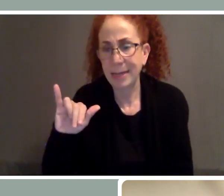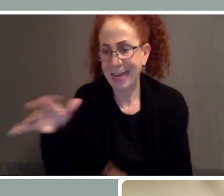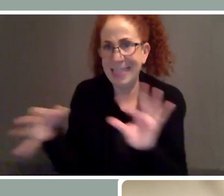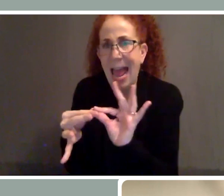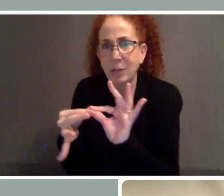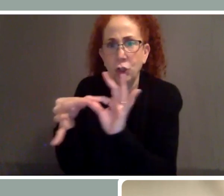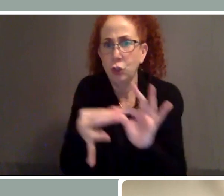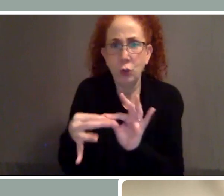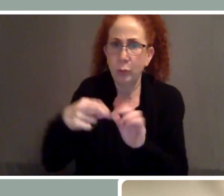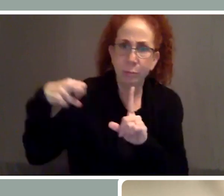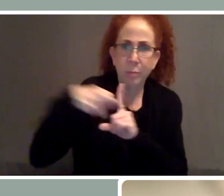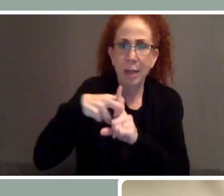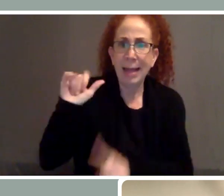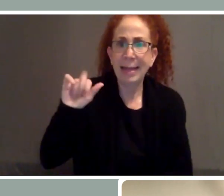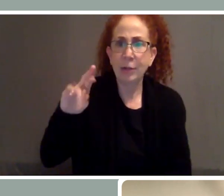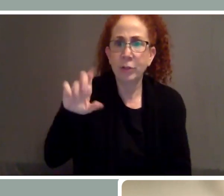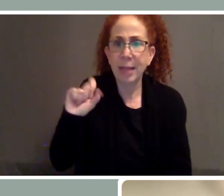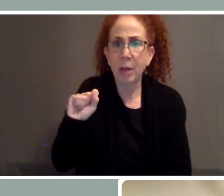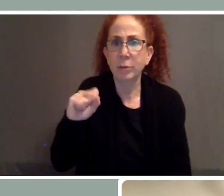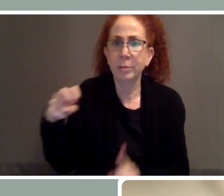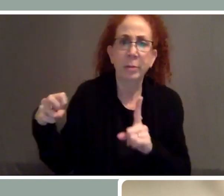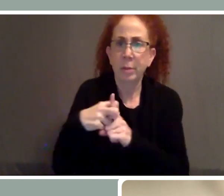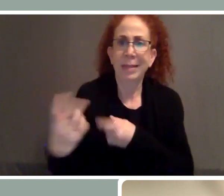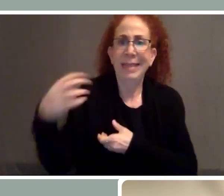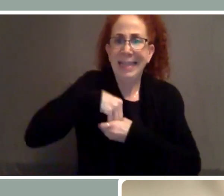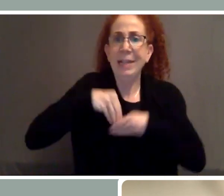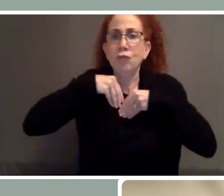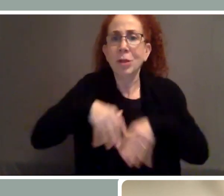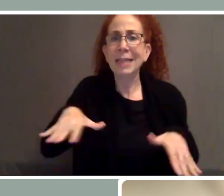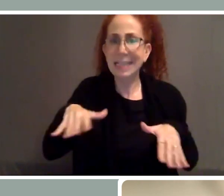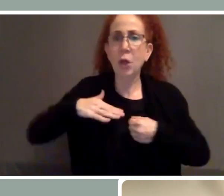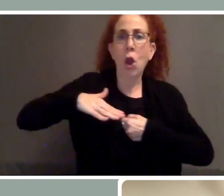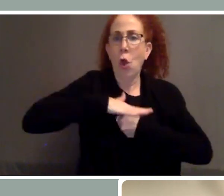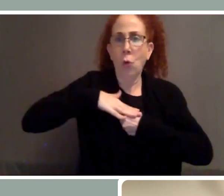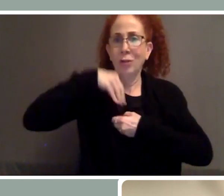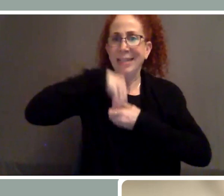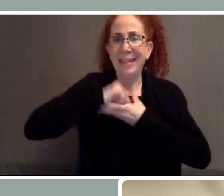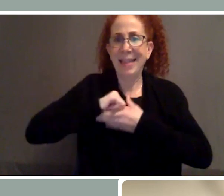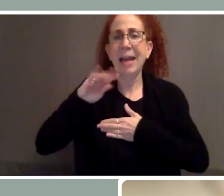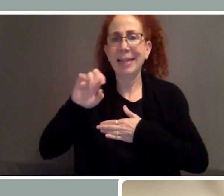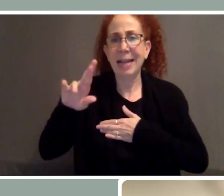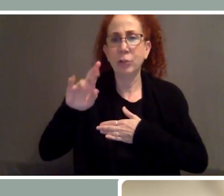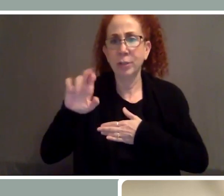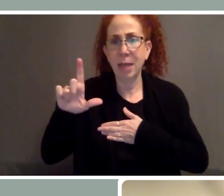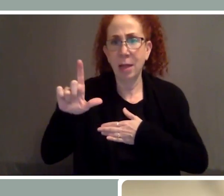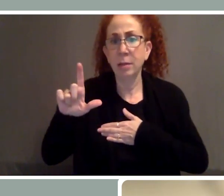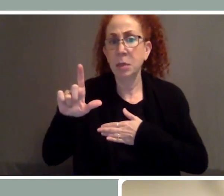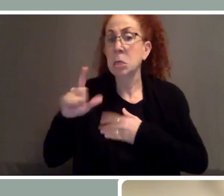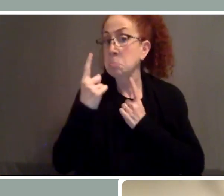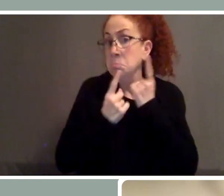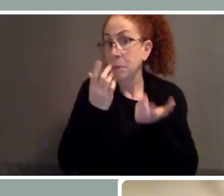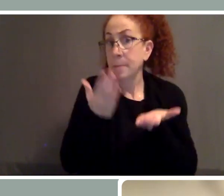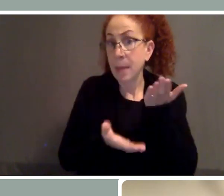the cancer cell, to be taken into the cancer cell and released just locally into the cancer cell. And the thought on that is